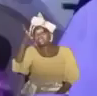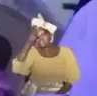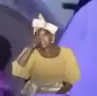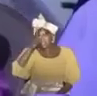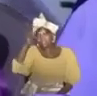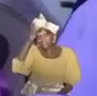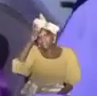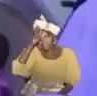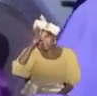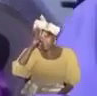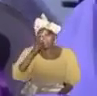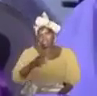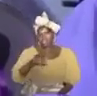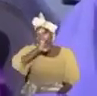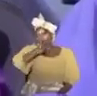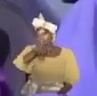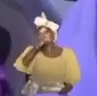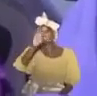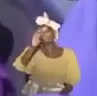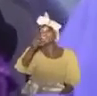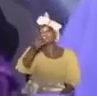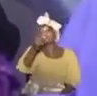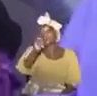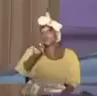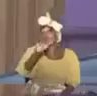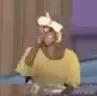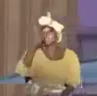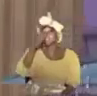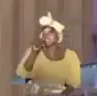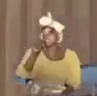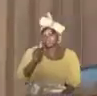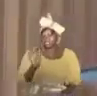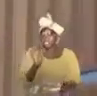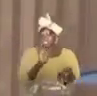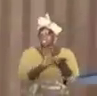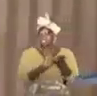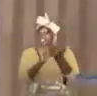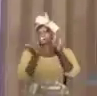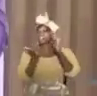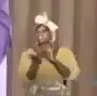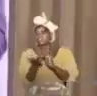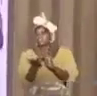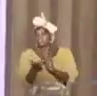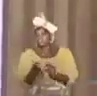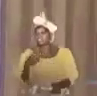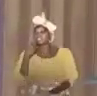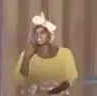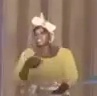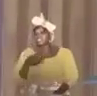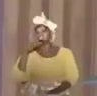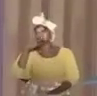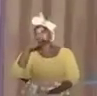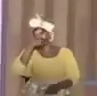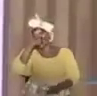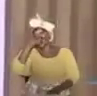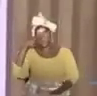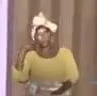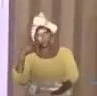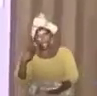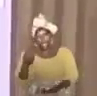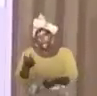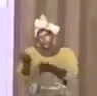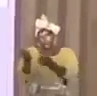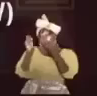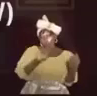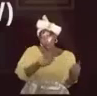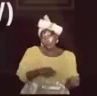John chapter 10 and verse 10. Jesus himself was teaching, and here's what he had to say. The thief cometh not, but for to